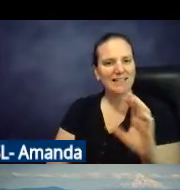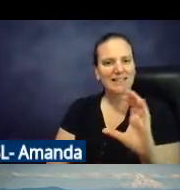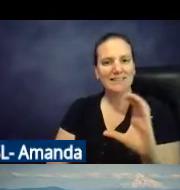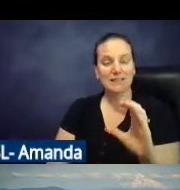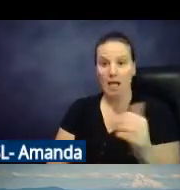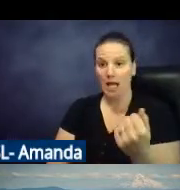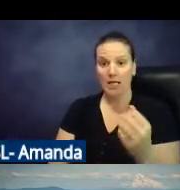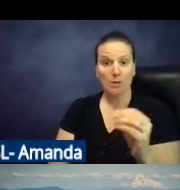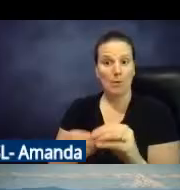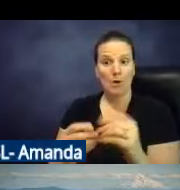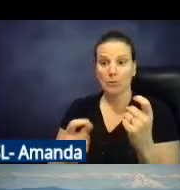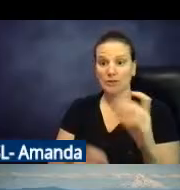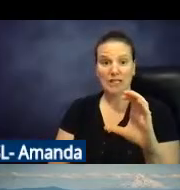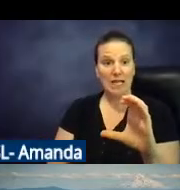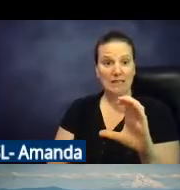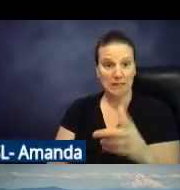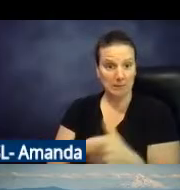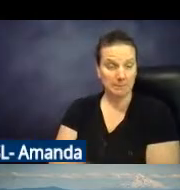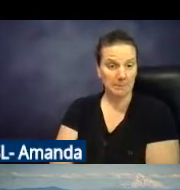other questions for Casey?